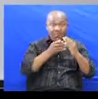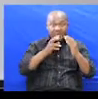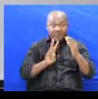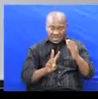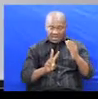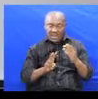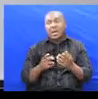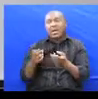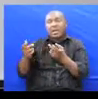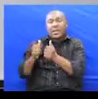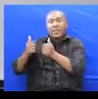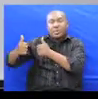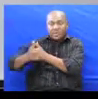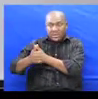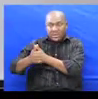represent concentration.